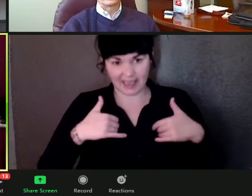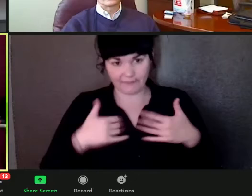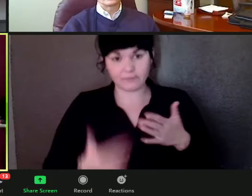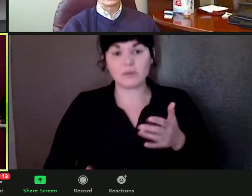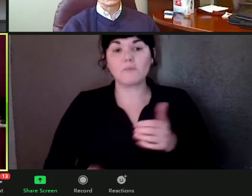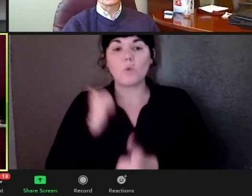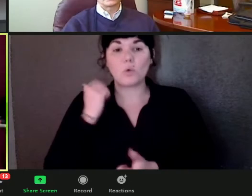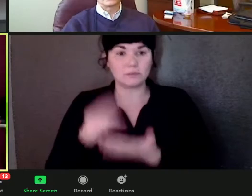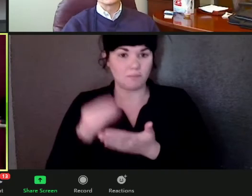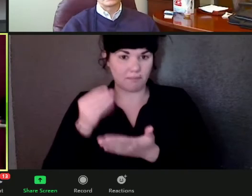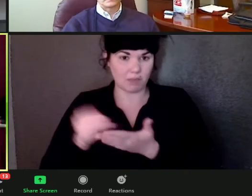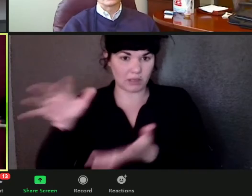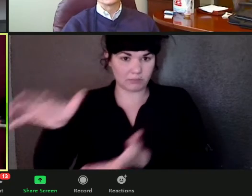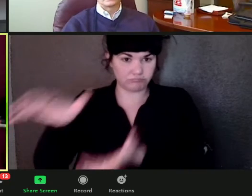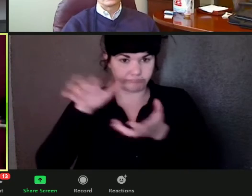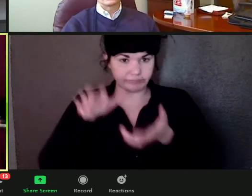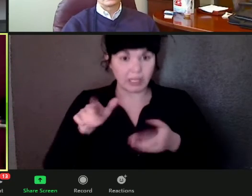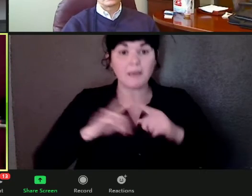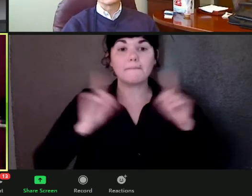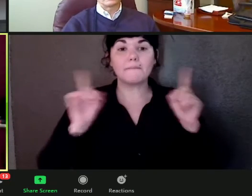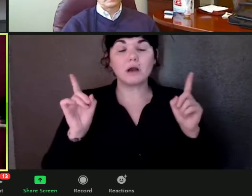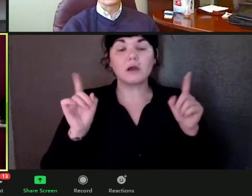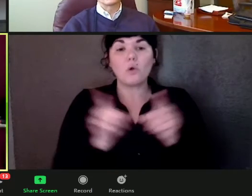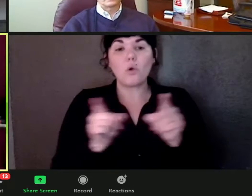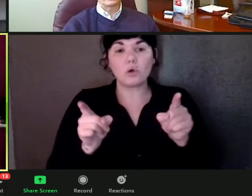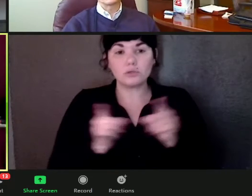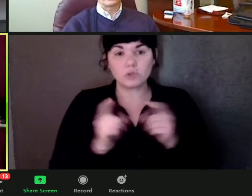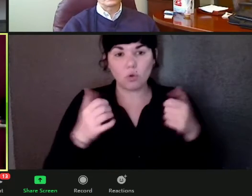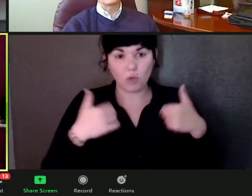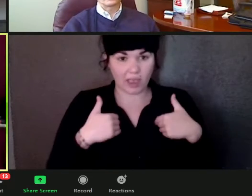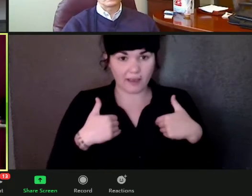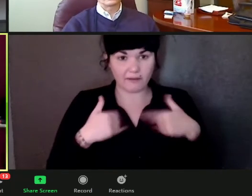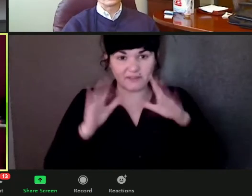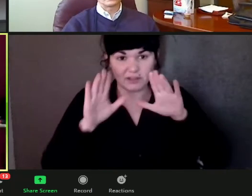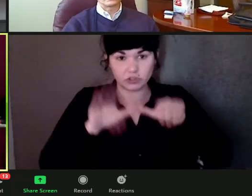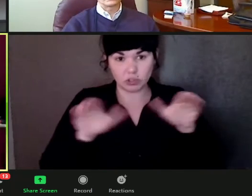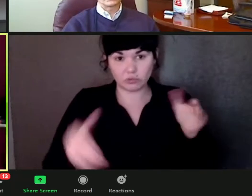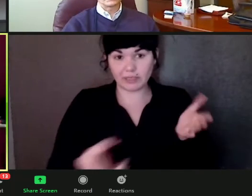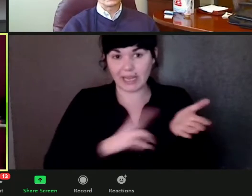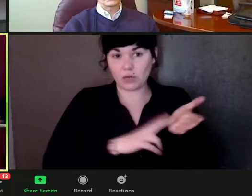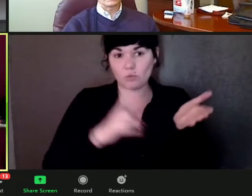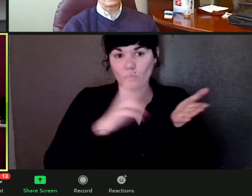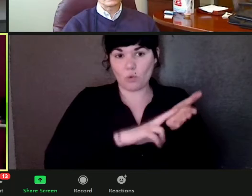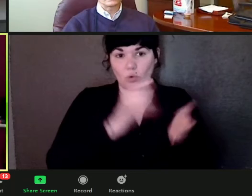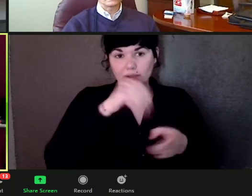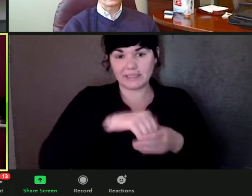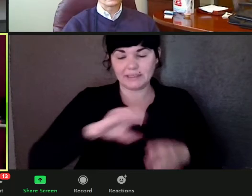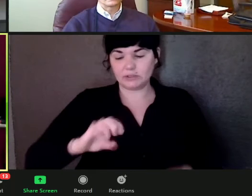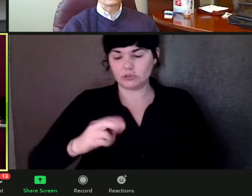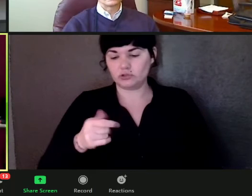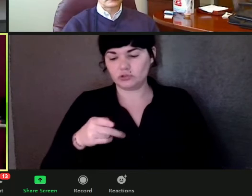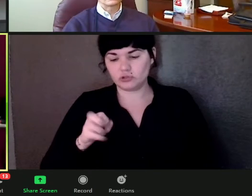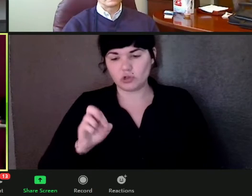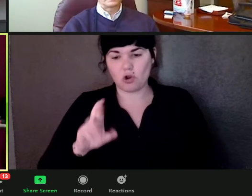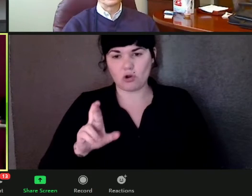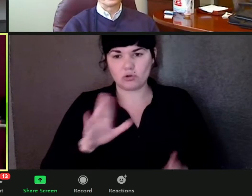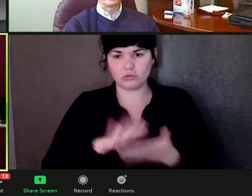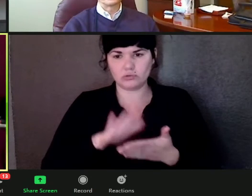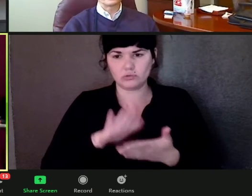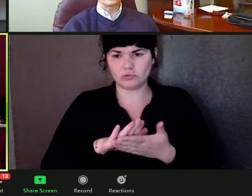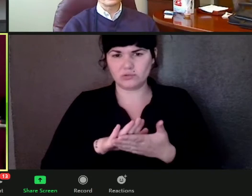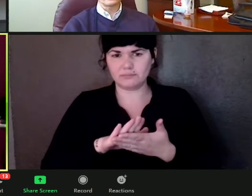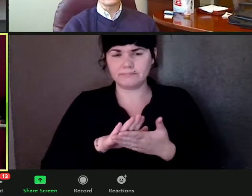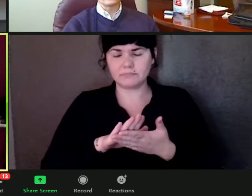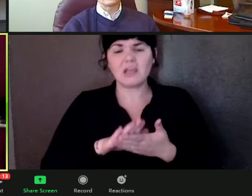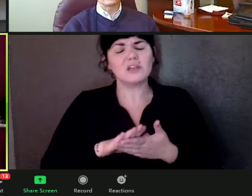have children that are enrolled in the charters. Is that same formula of requiring funds to be spent on